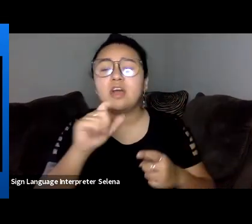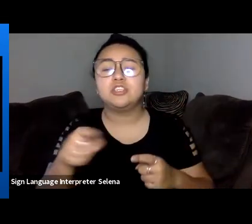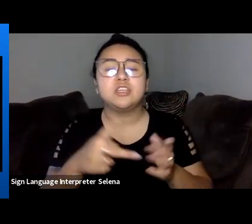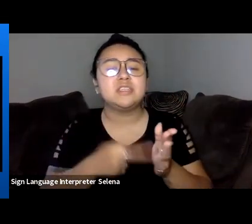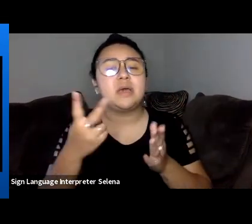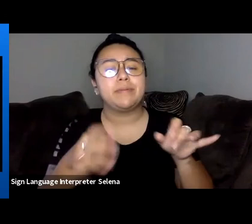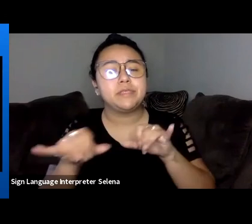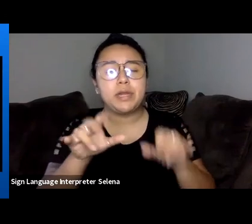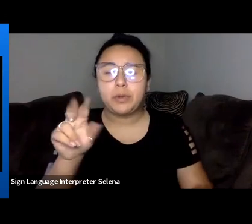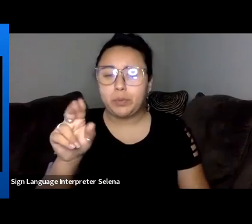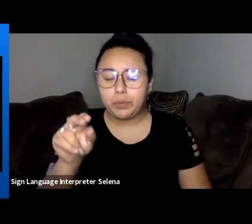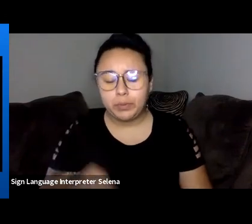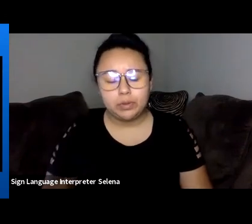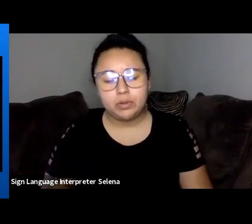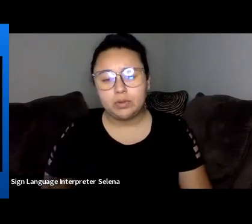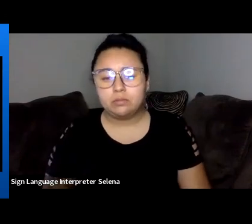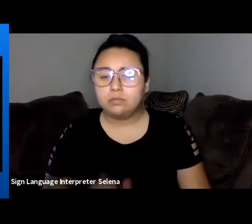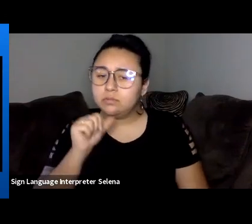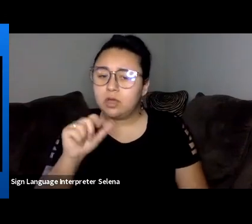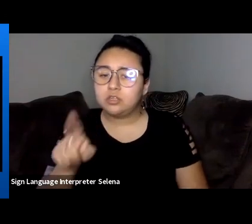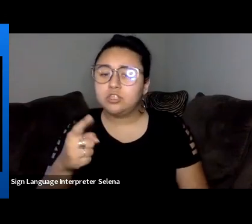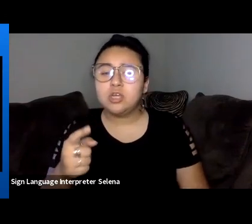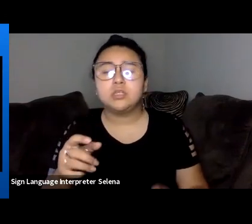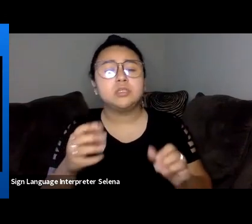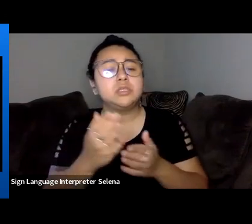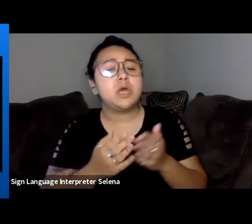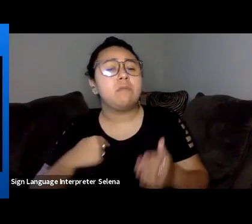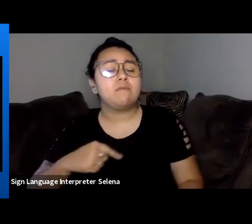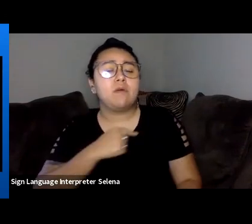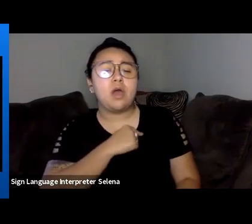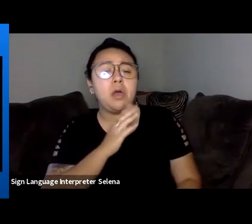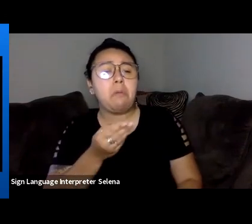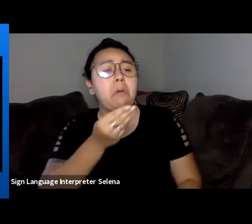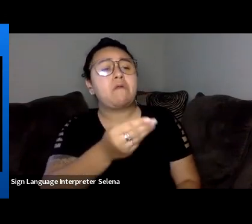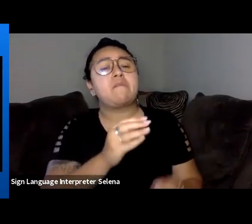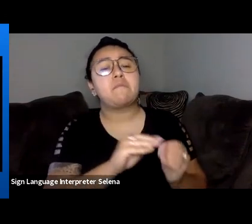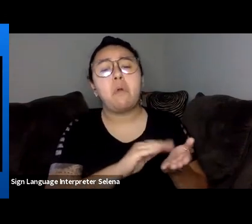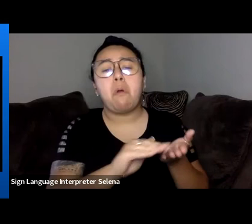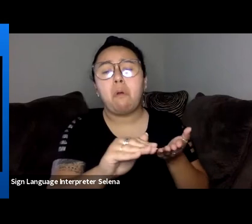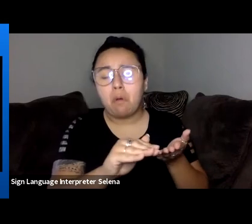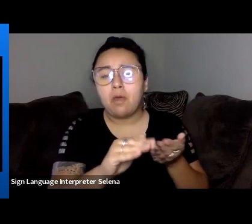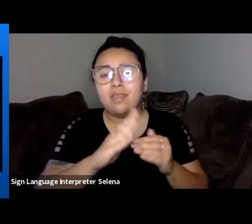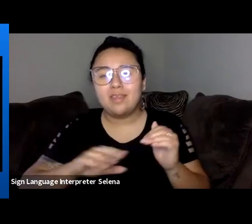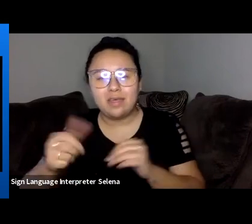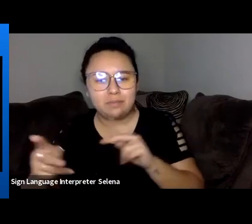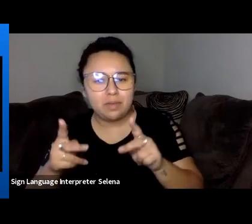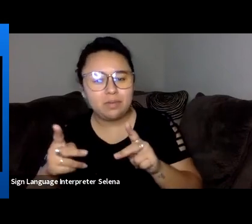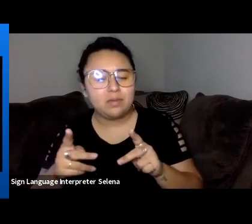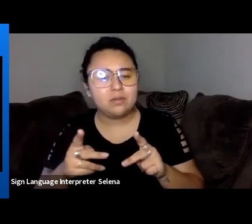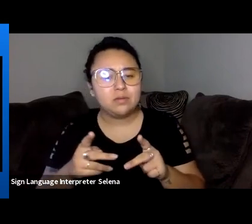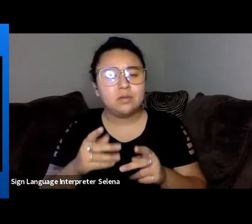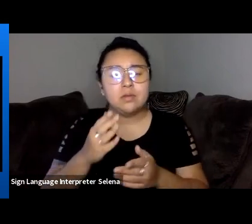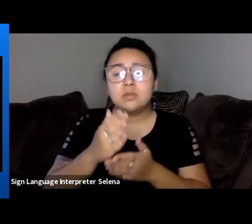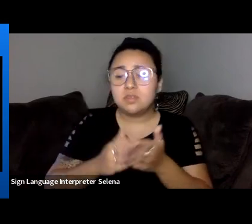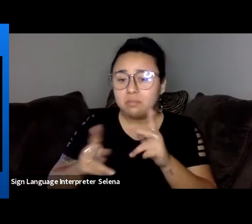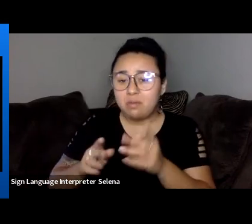not just that some of us are given more leeway than others, or that some of us experience discrimination.